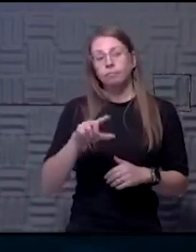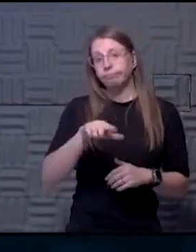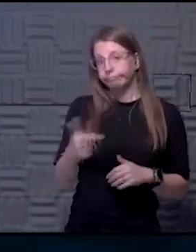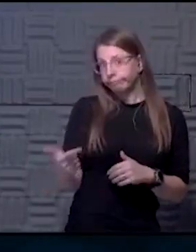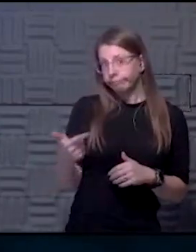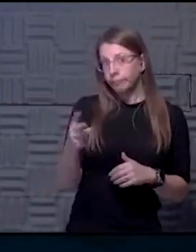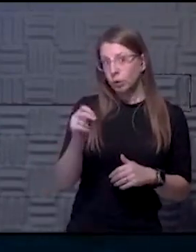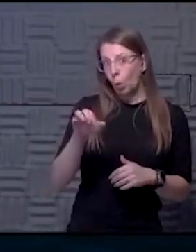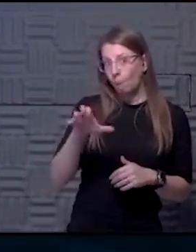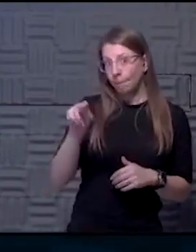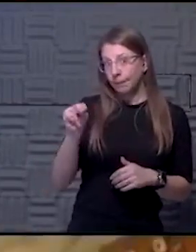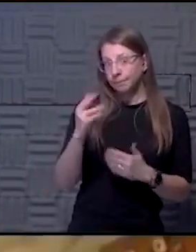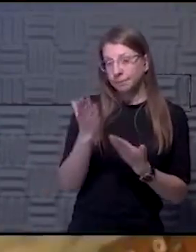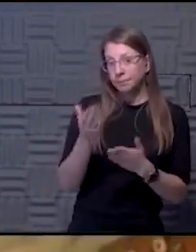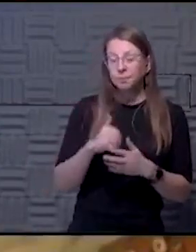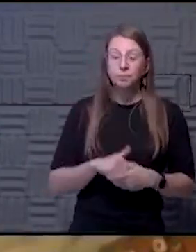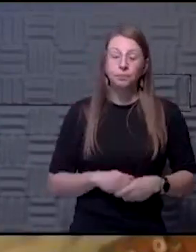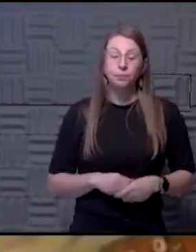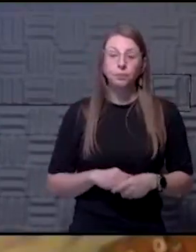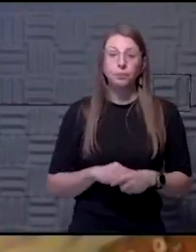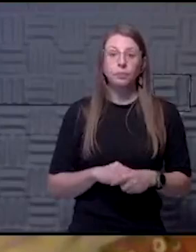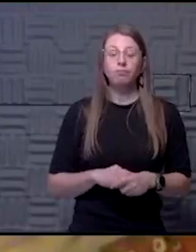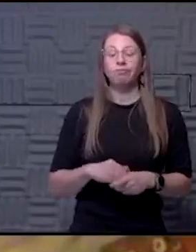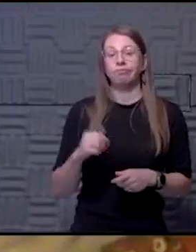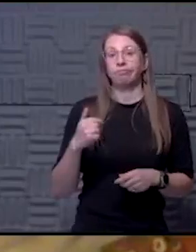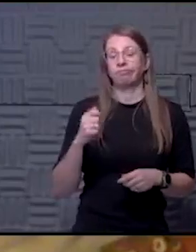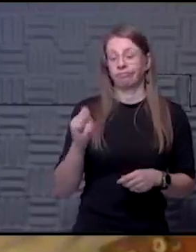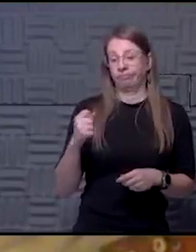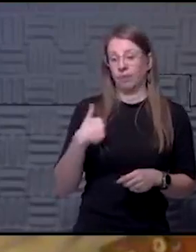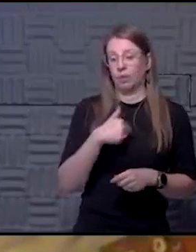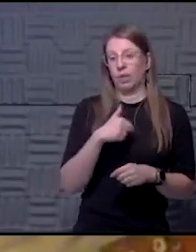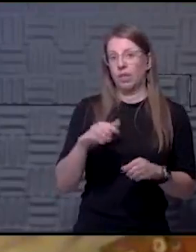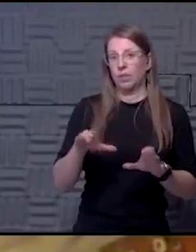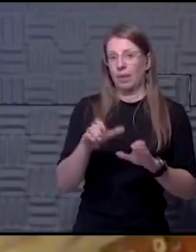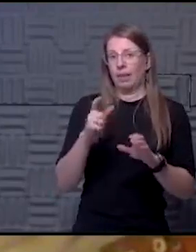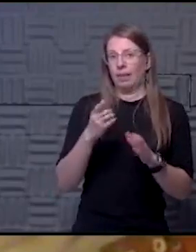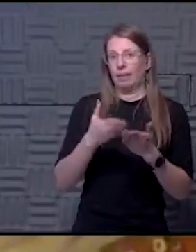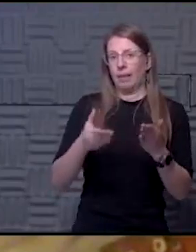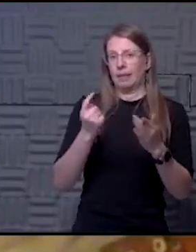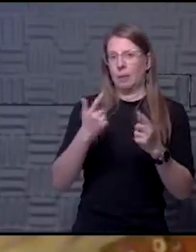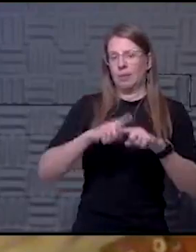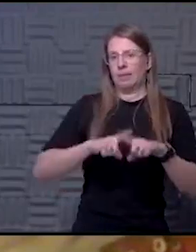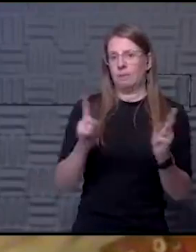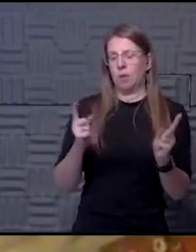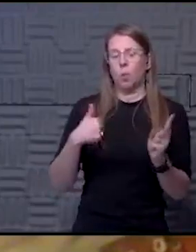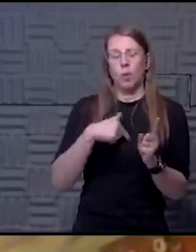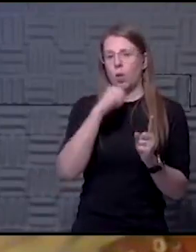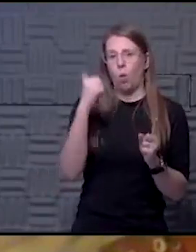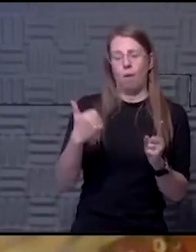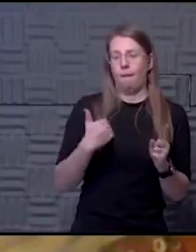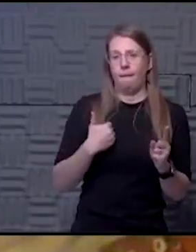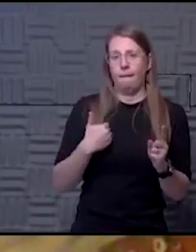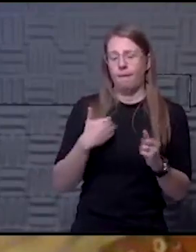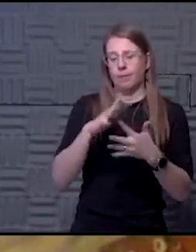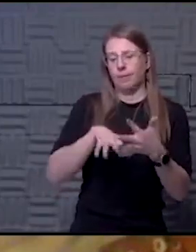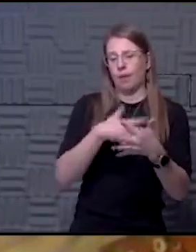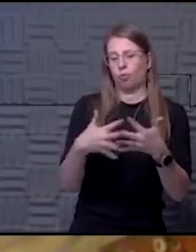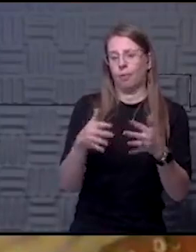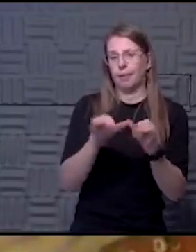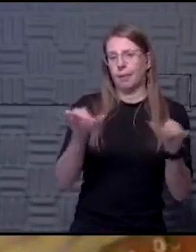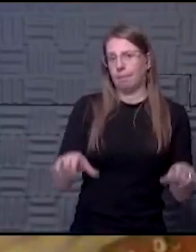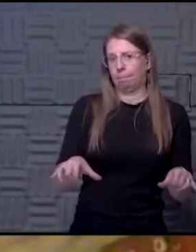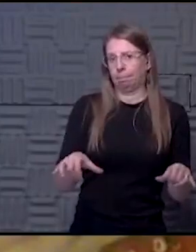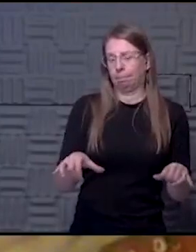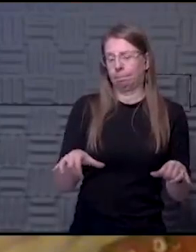about that as well? Yeah, we're doing things a little bit different on the Kansas side. We don't have a scheduling system